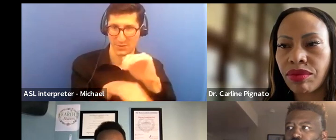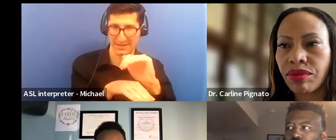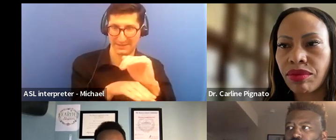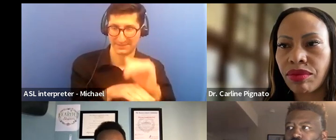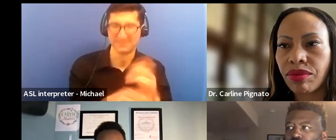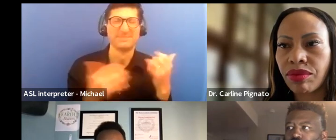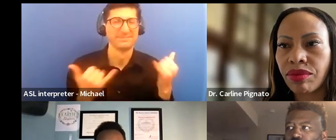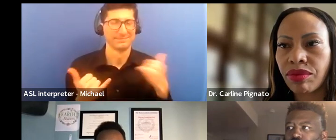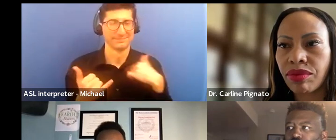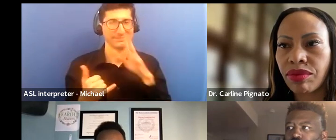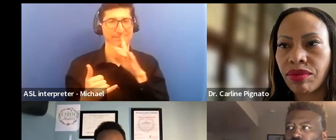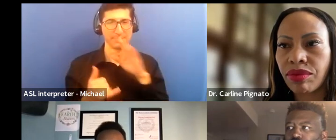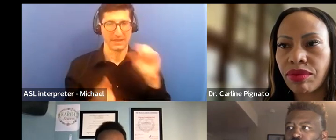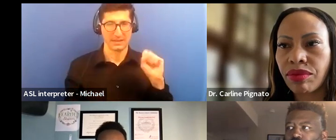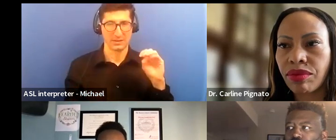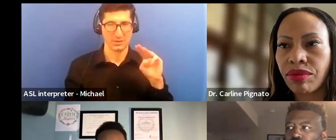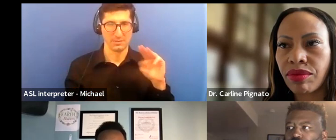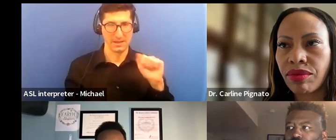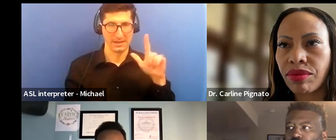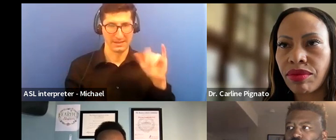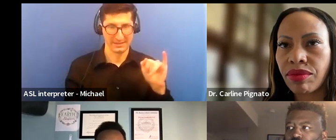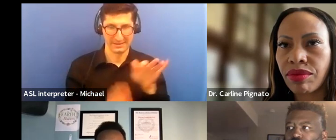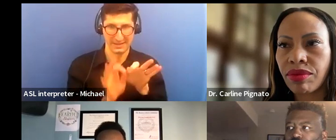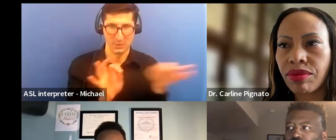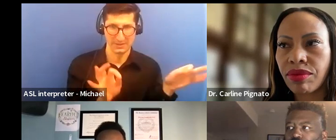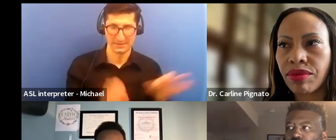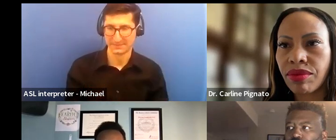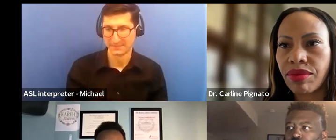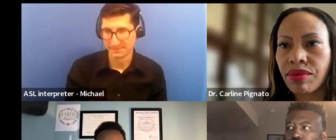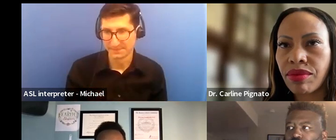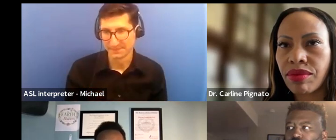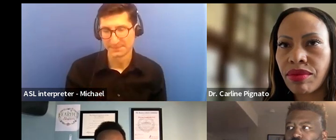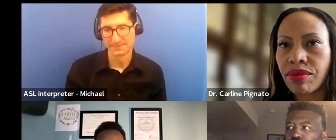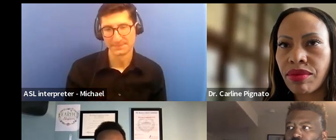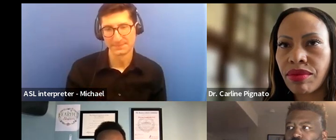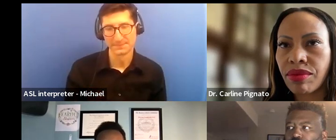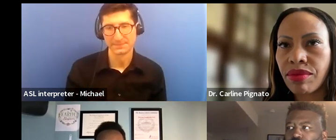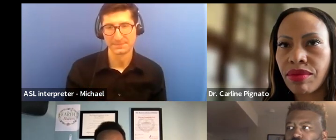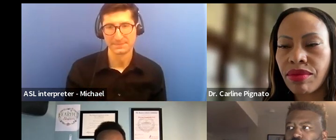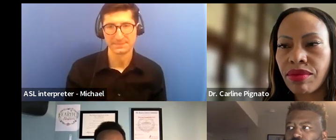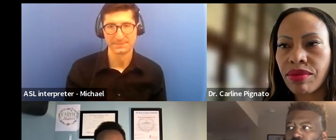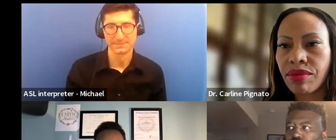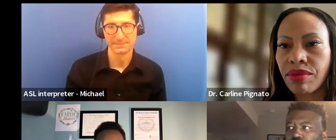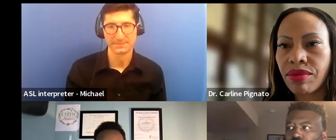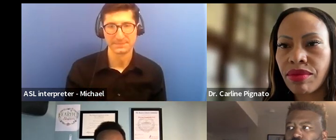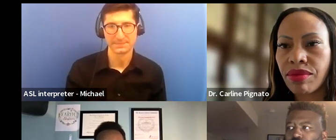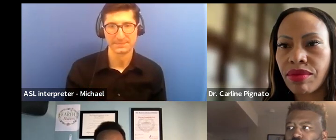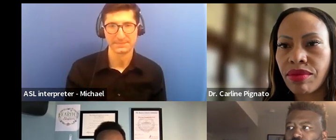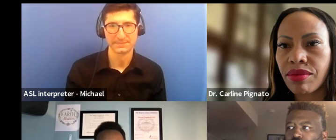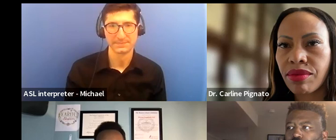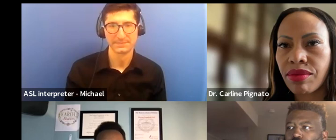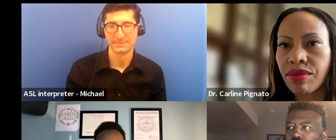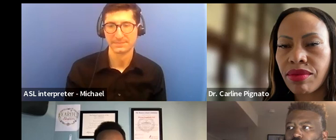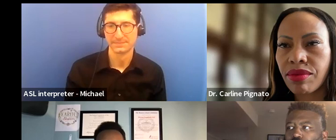socda ayamahan isbuucyada noo socday oo lagu dooganayo maamulaha cusub ee iskuulka marka waxaad iga xiriirsan qolka Soomaaliga halkaas iska